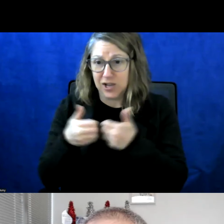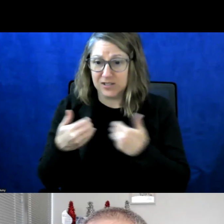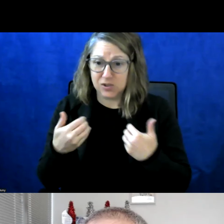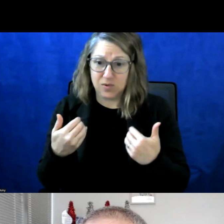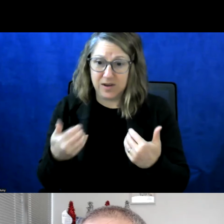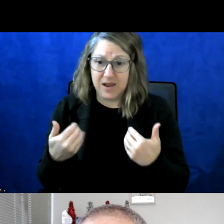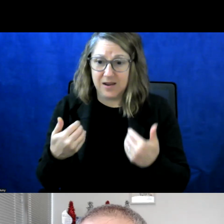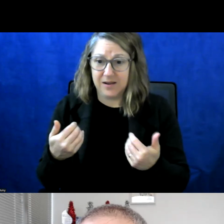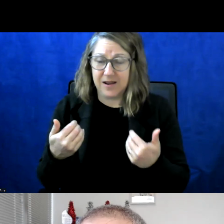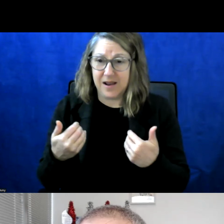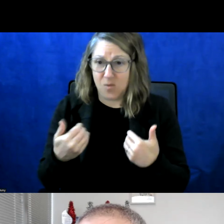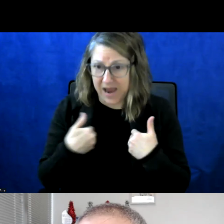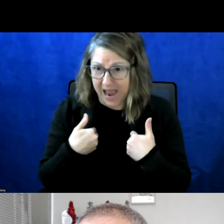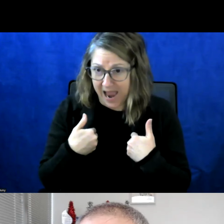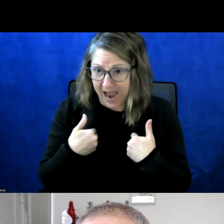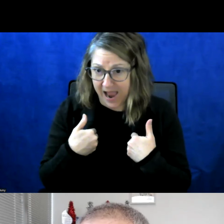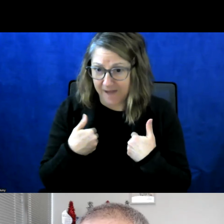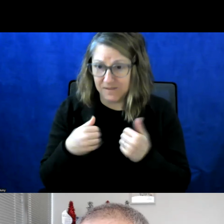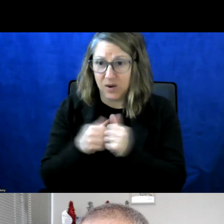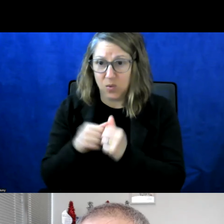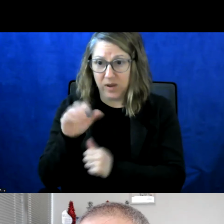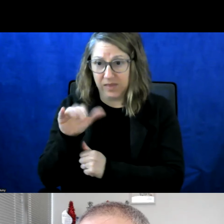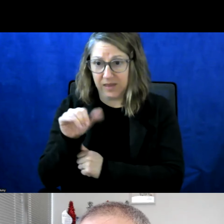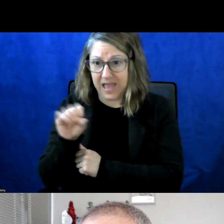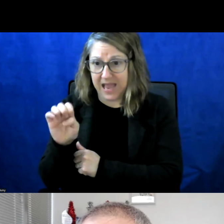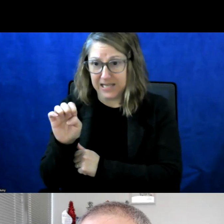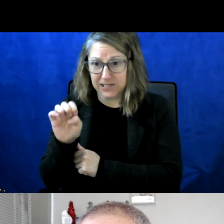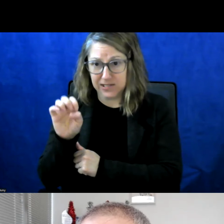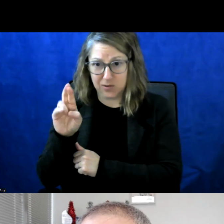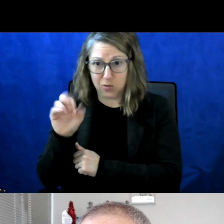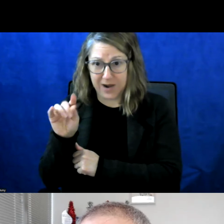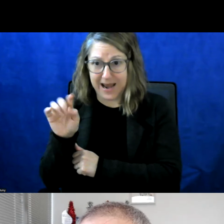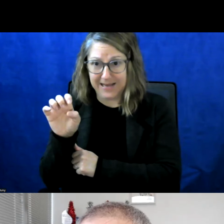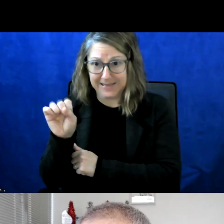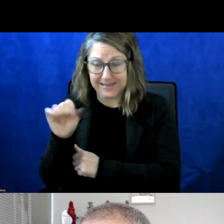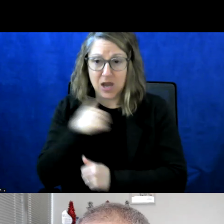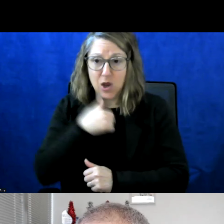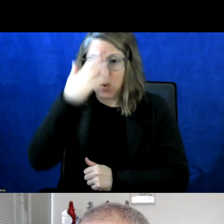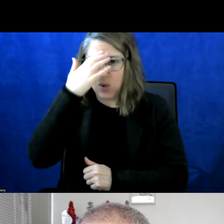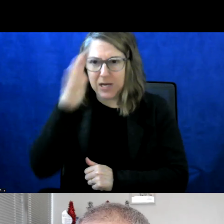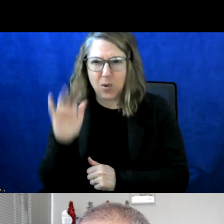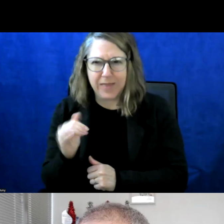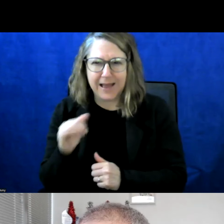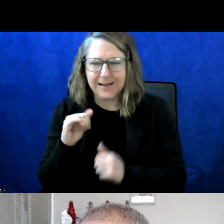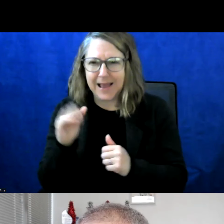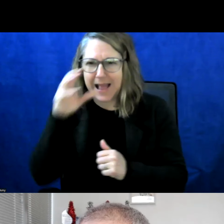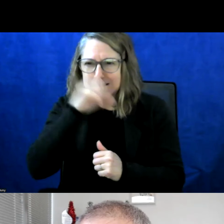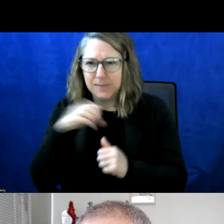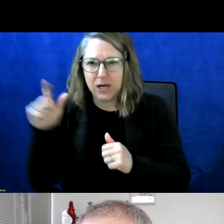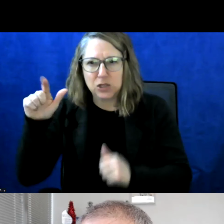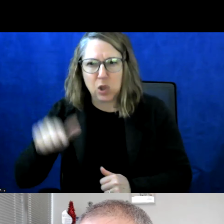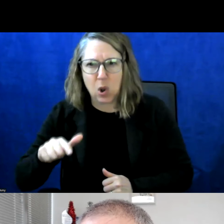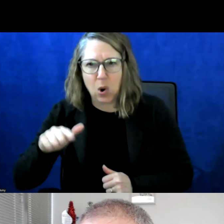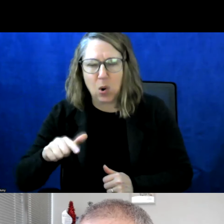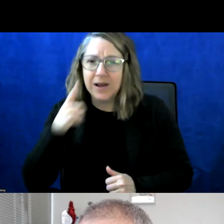test positivity, but one of the challenges we have with case rates is that we know it's an underestimate because a lot of people are